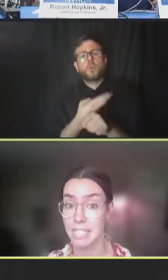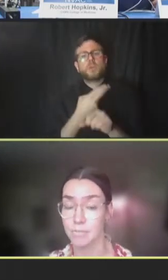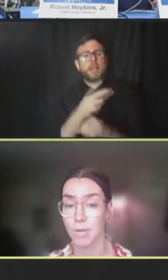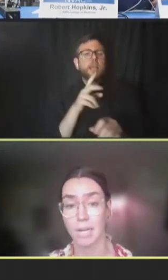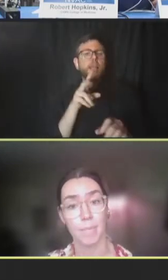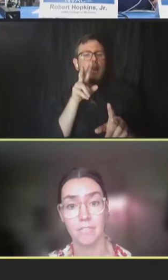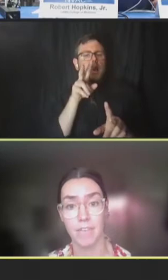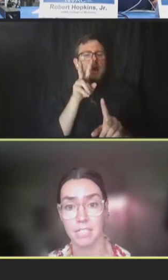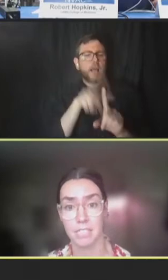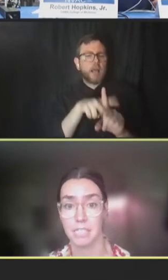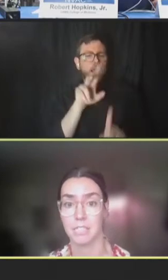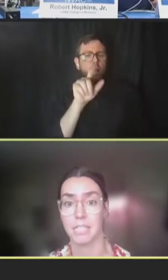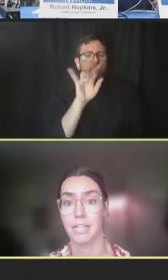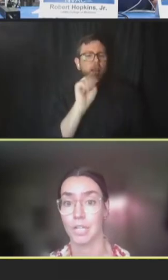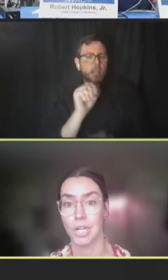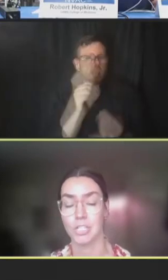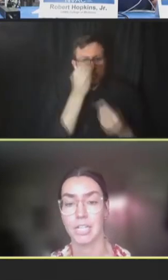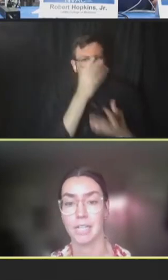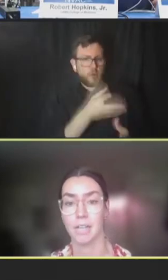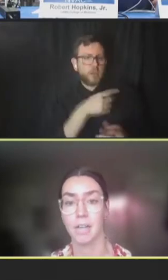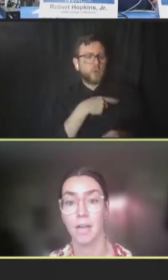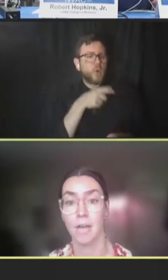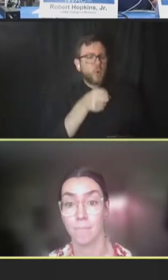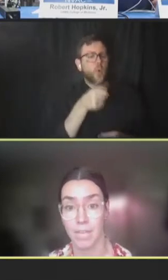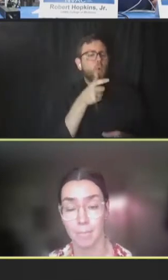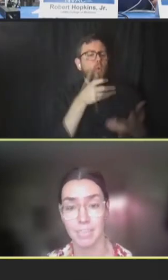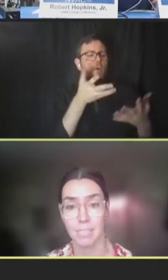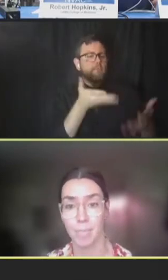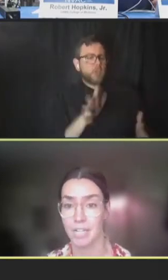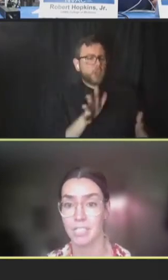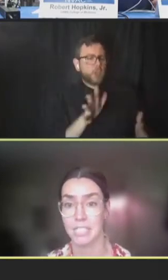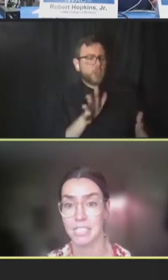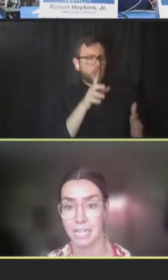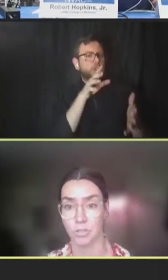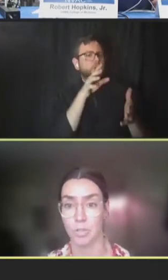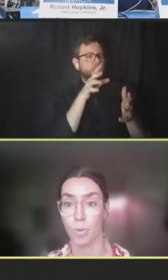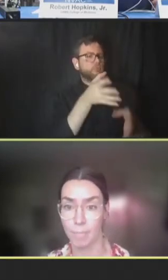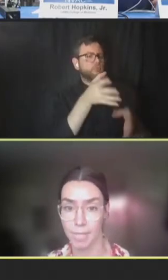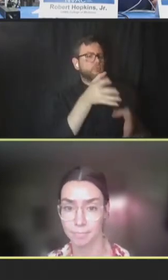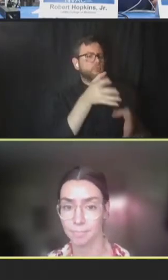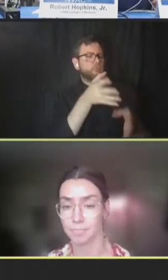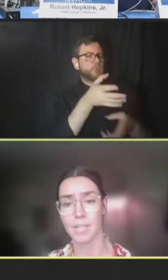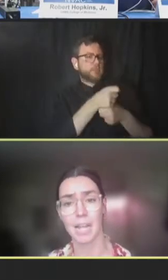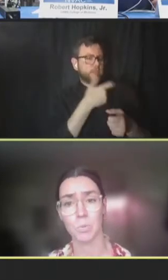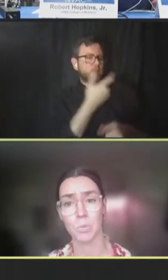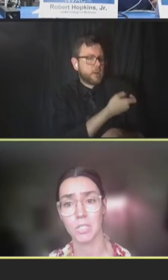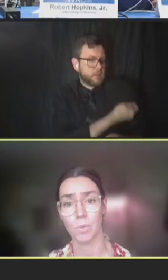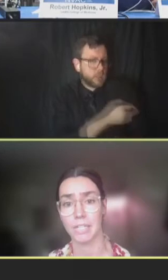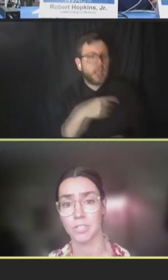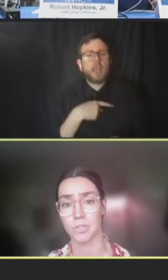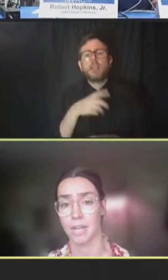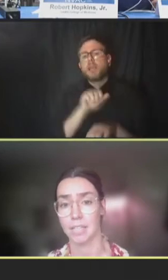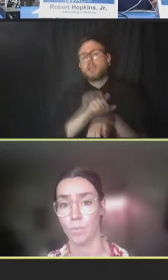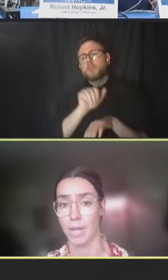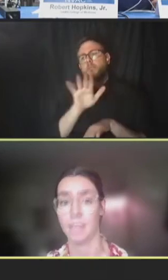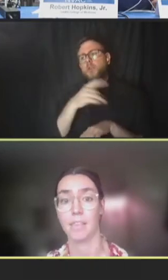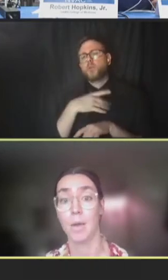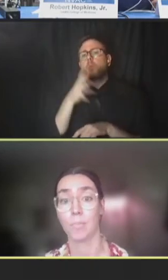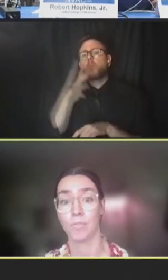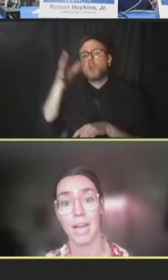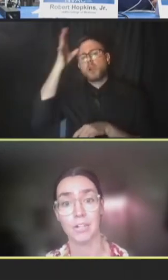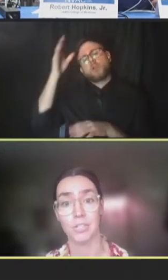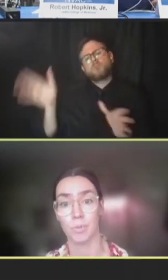not received recommended vaccines and encouraging families and parents to schedule an appointment, as well as working directly